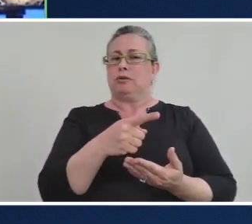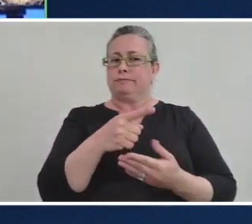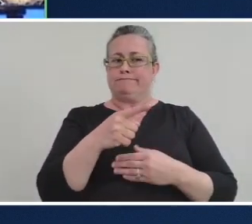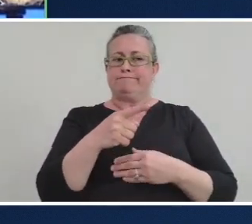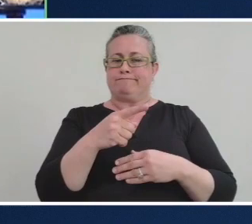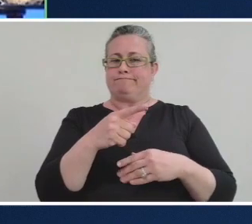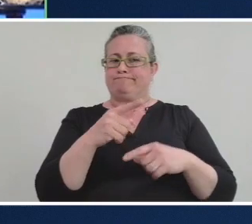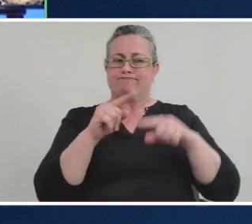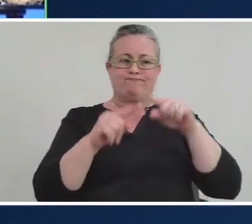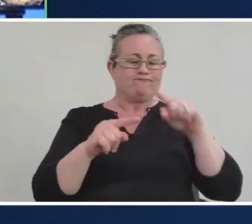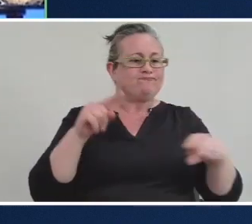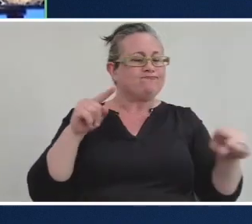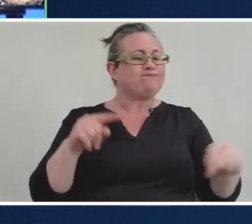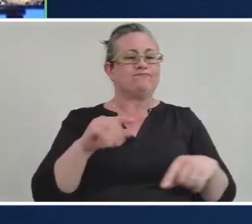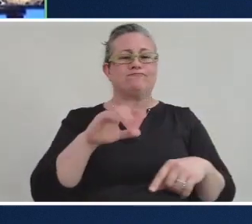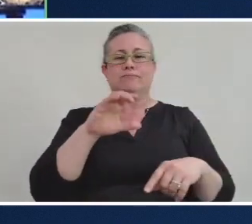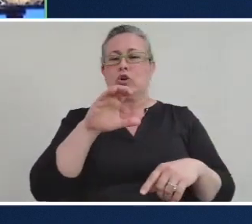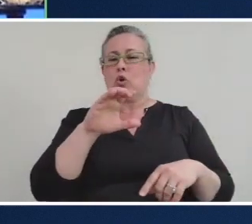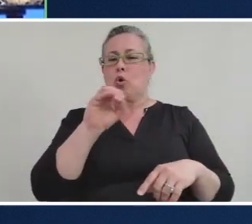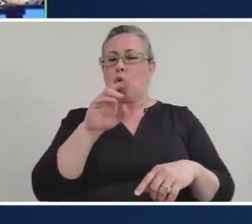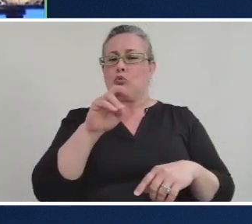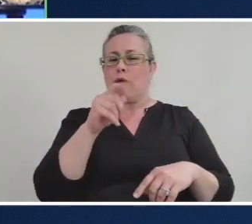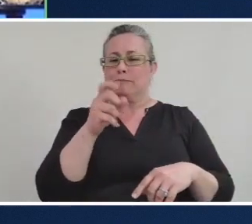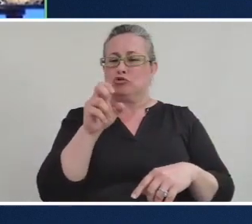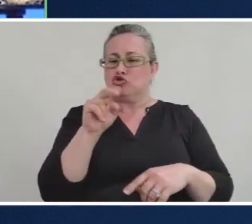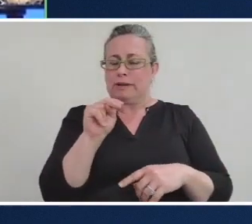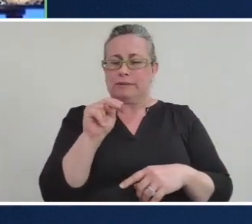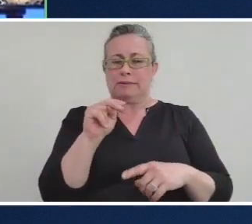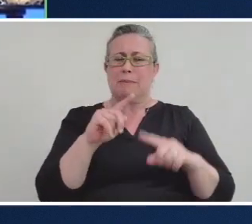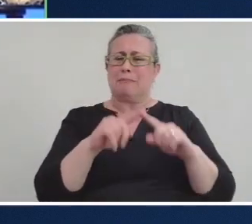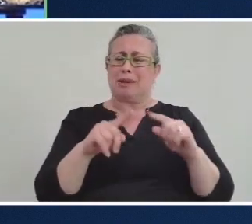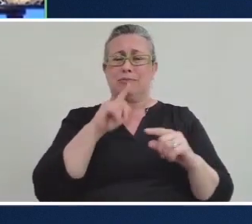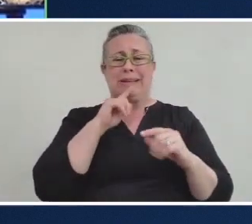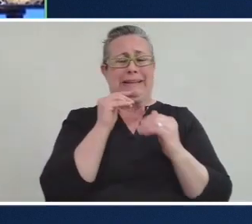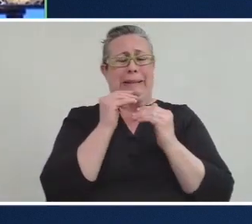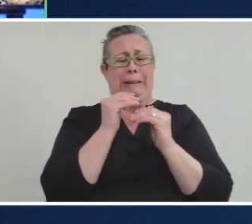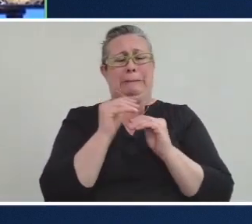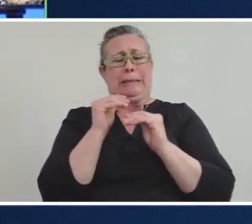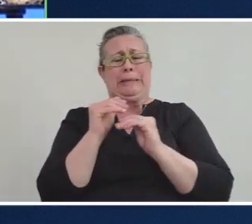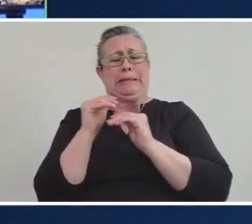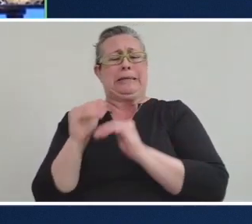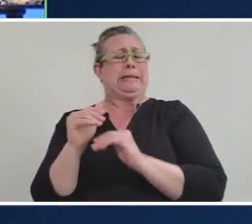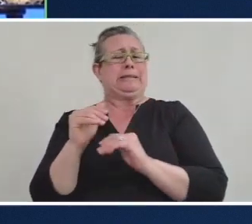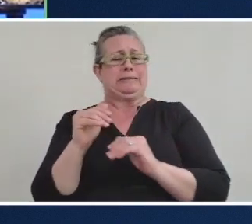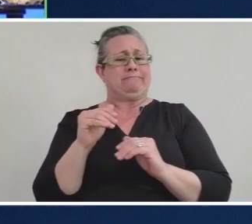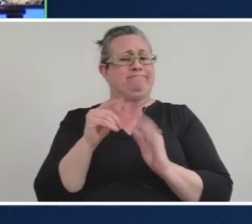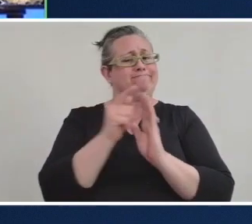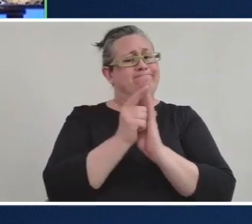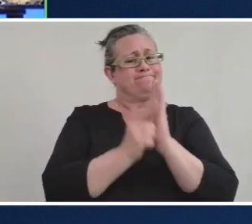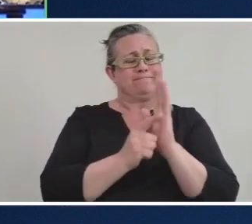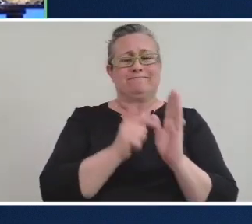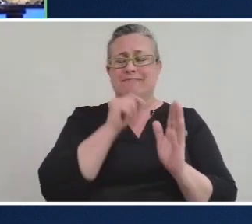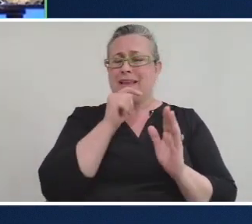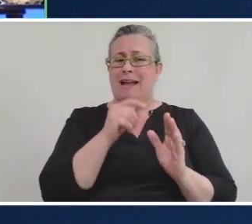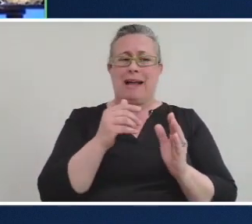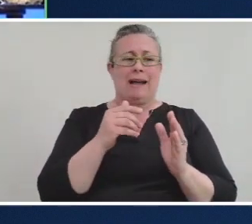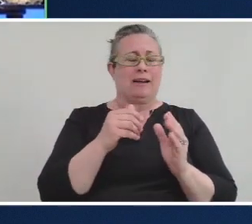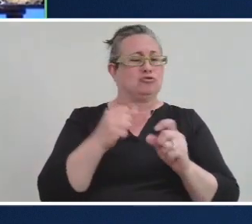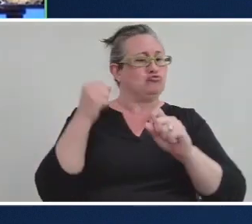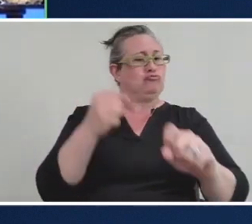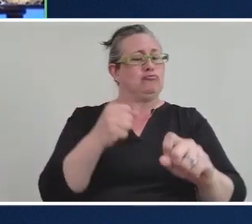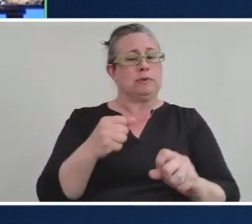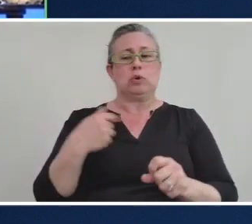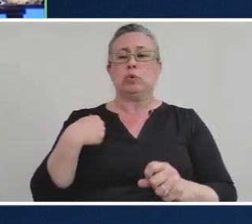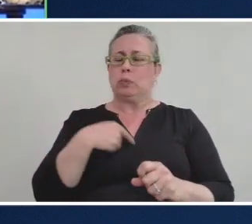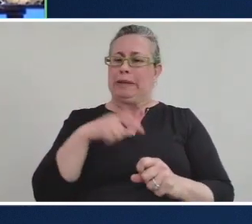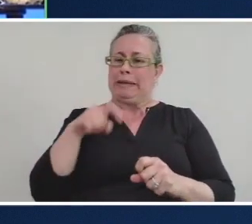very limited provisions and they are not enacted at all. So we need a standalone legislation, and